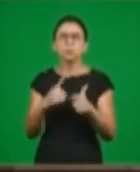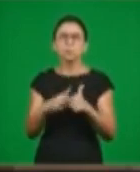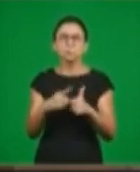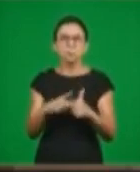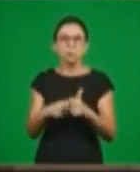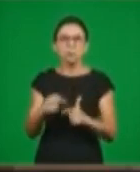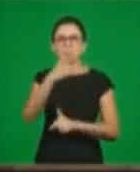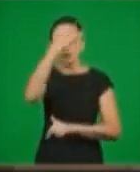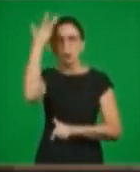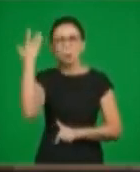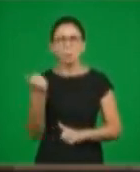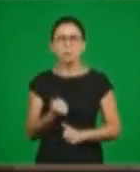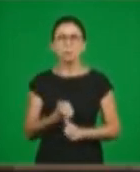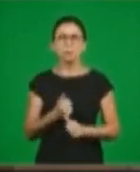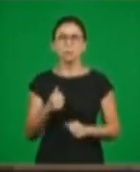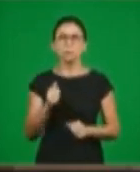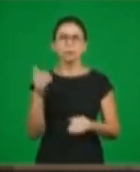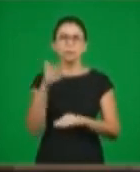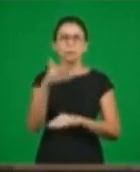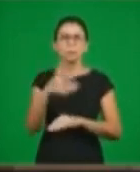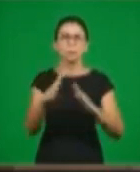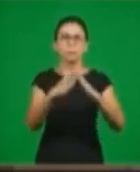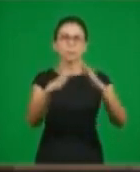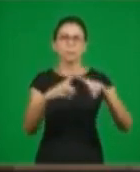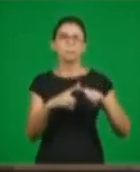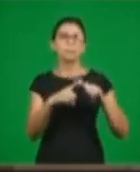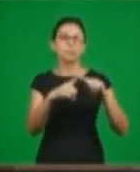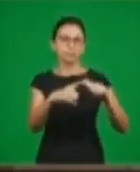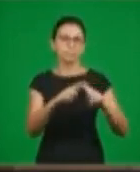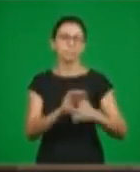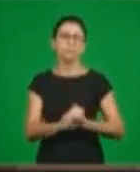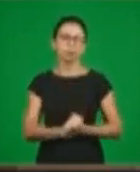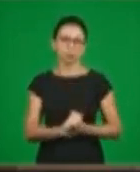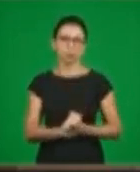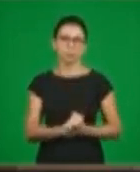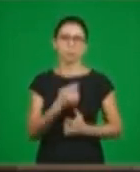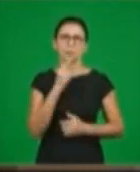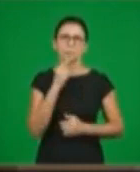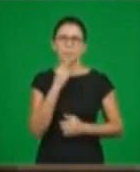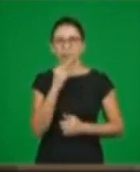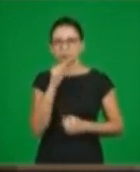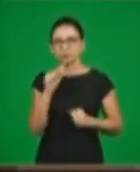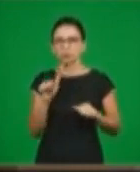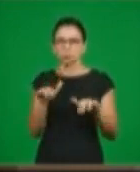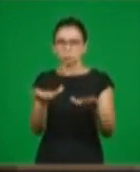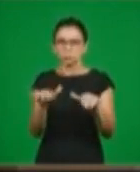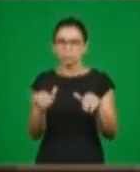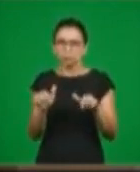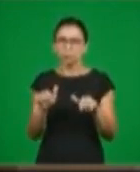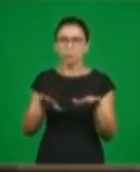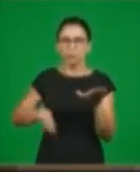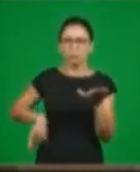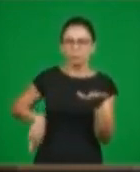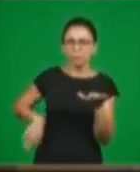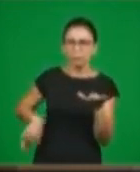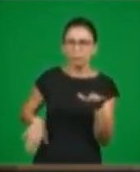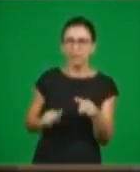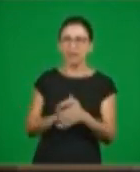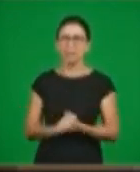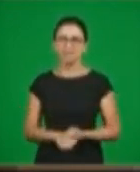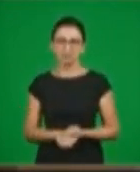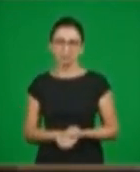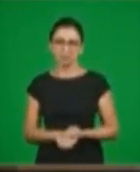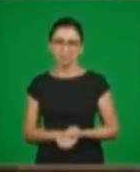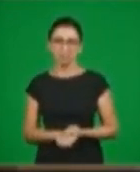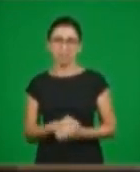talking about Jesus, because many of those who are down there, they're testifying for the flesh.